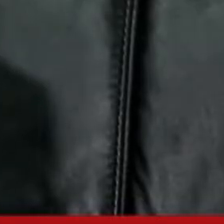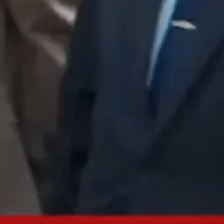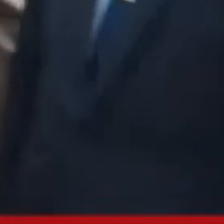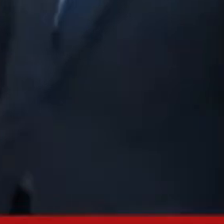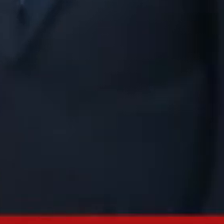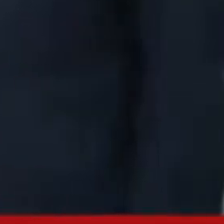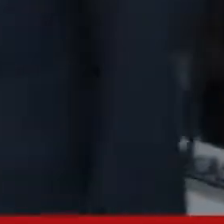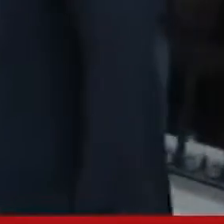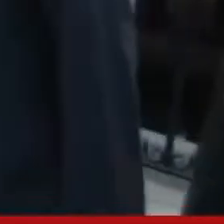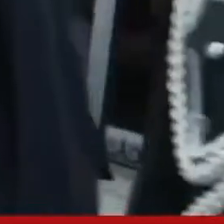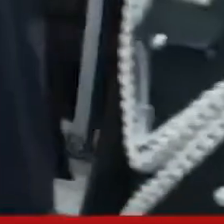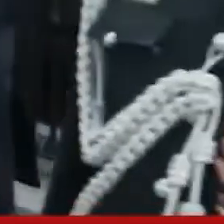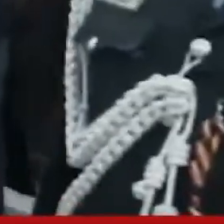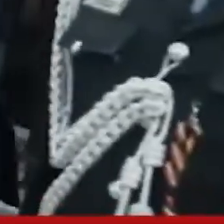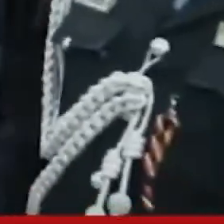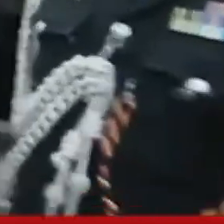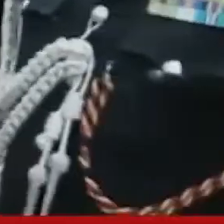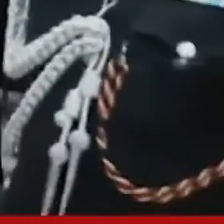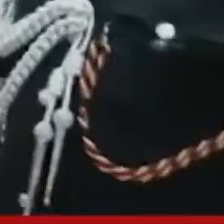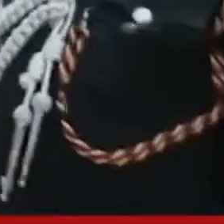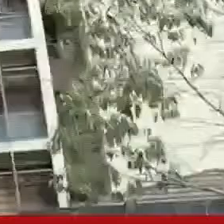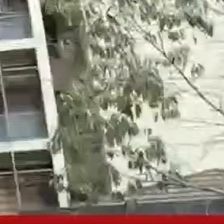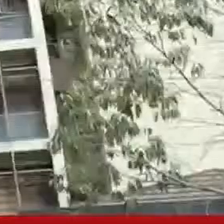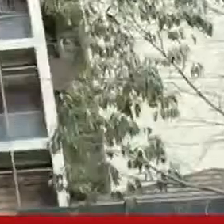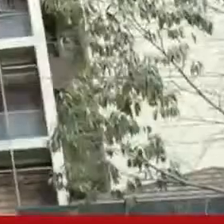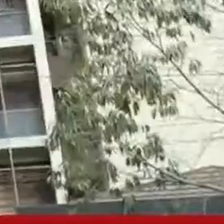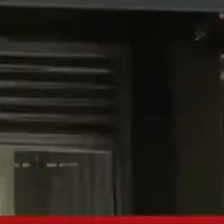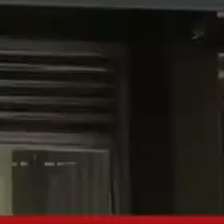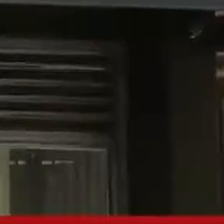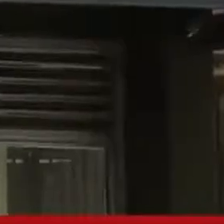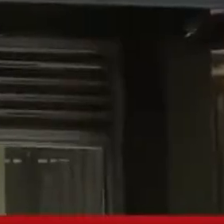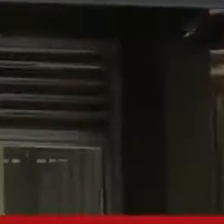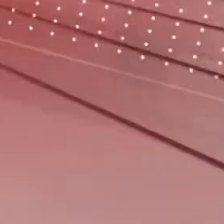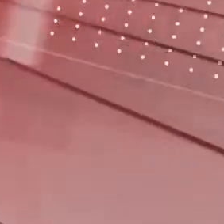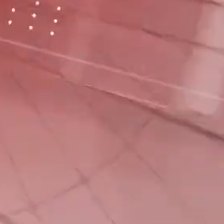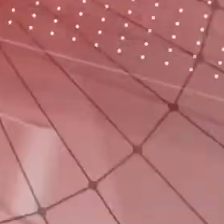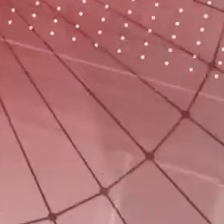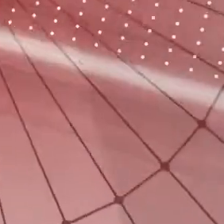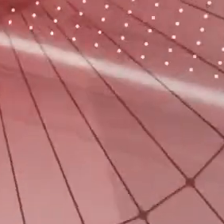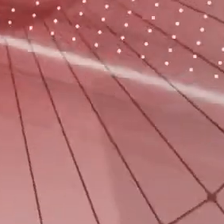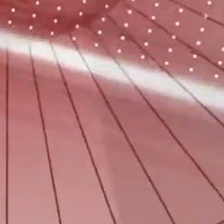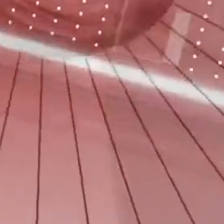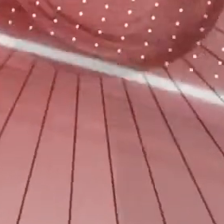23 billion for school capitation to ensure smooth learning across institutions.